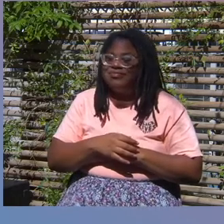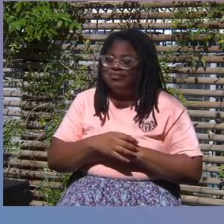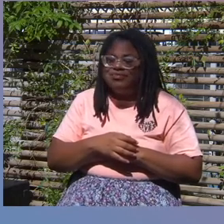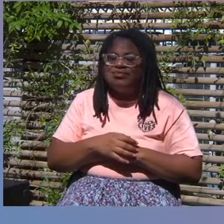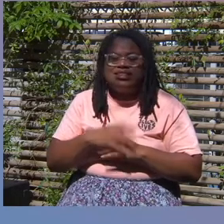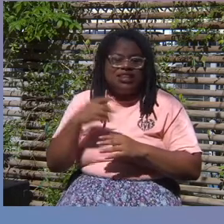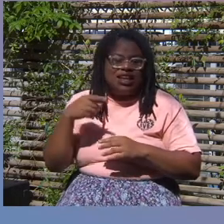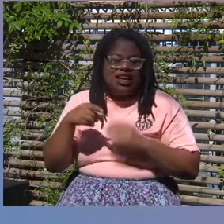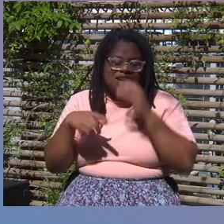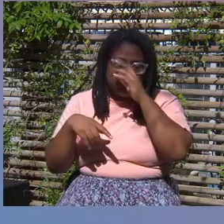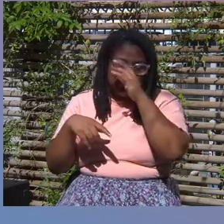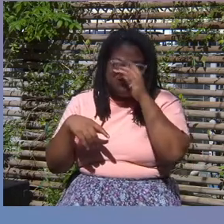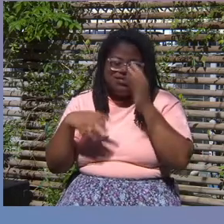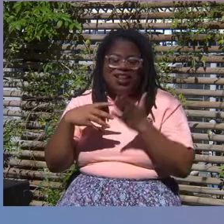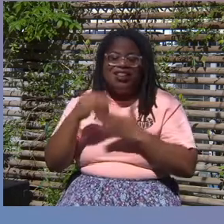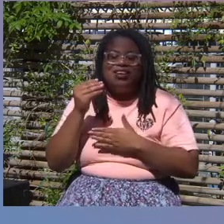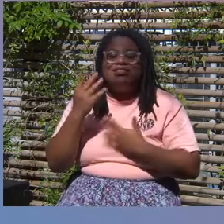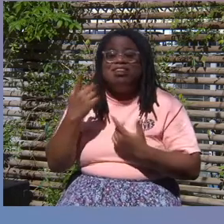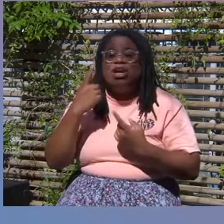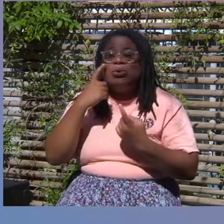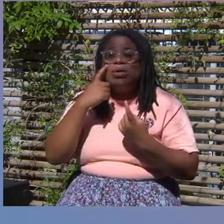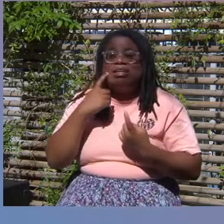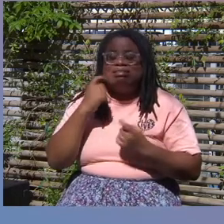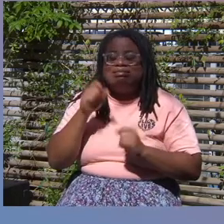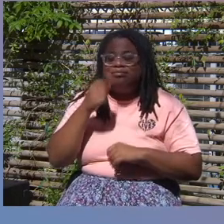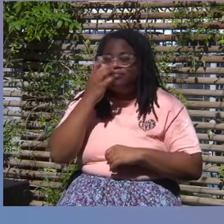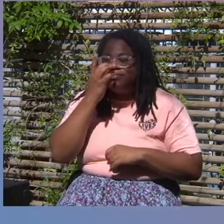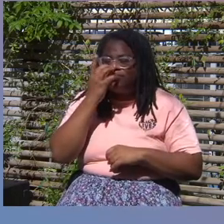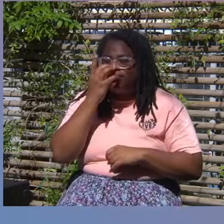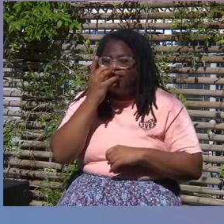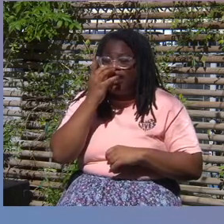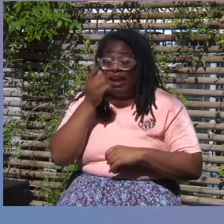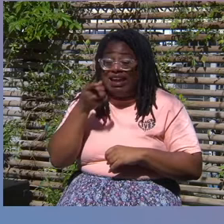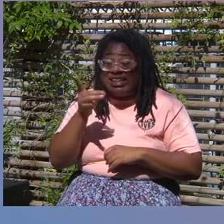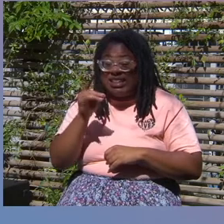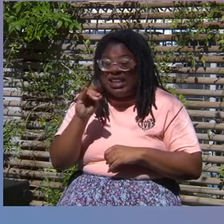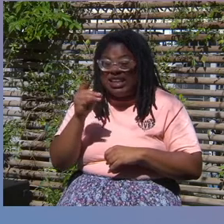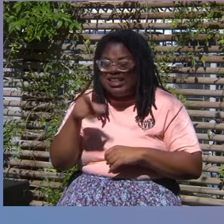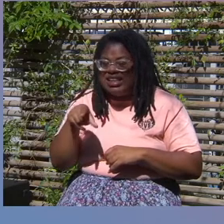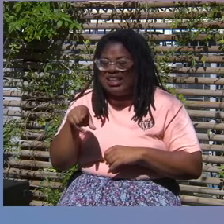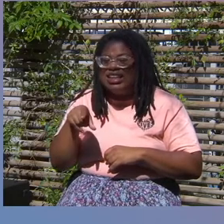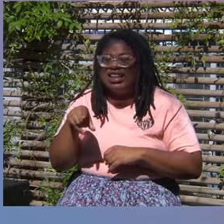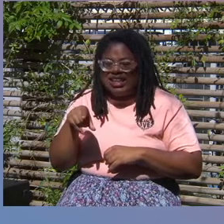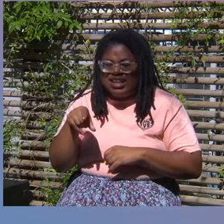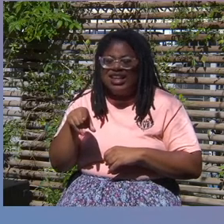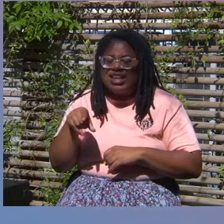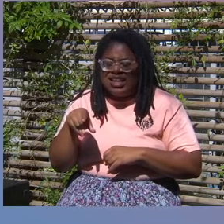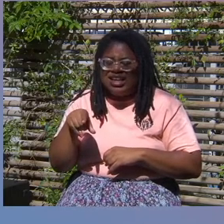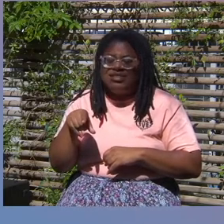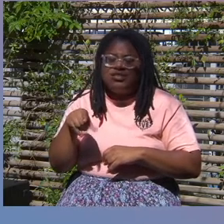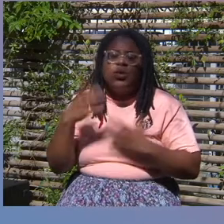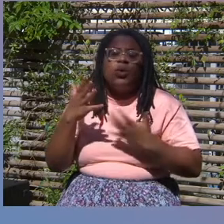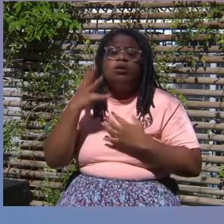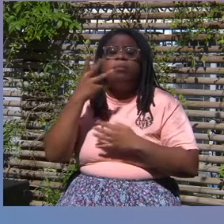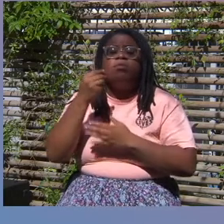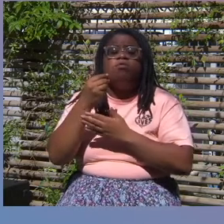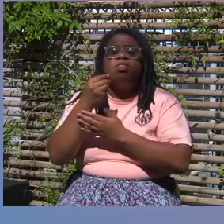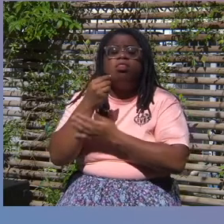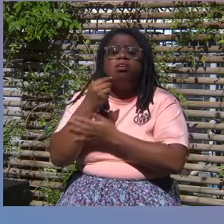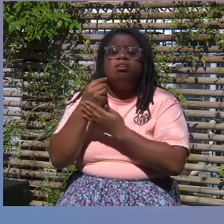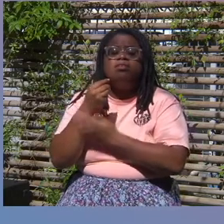He learned it. Oh, I could cry, because he did it. And what was